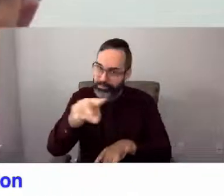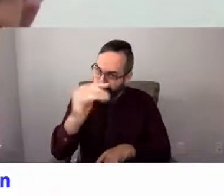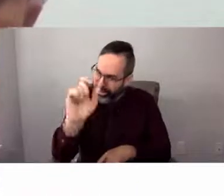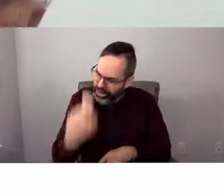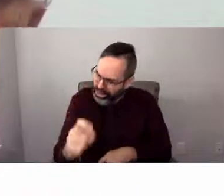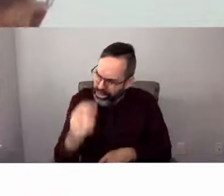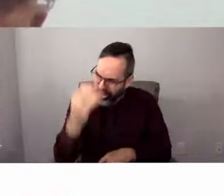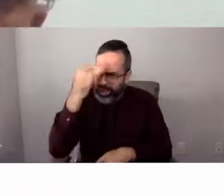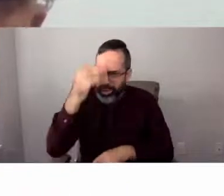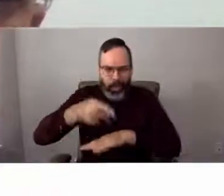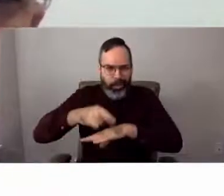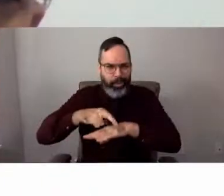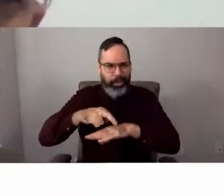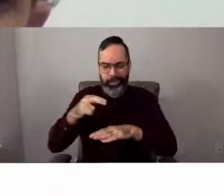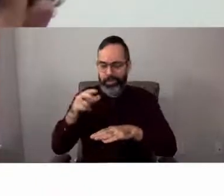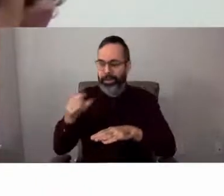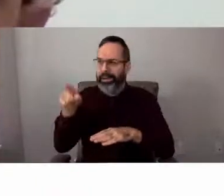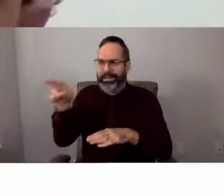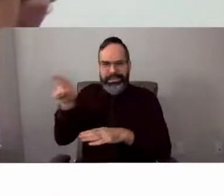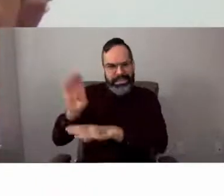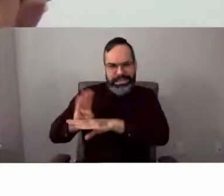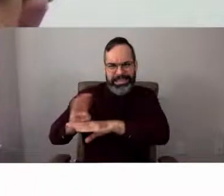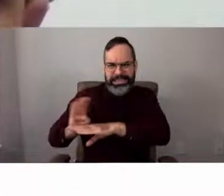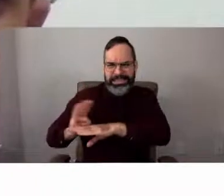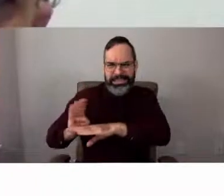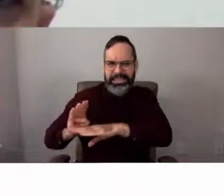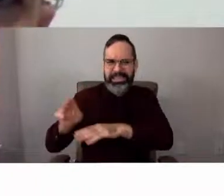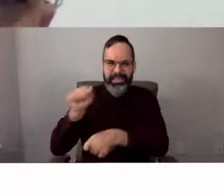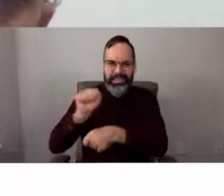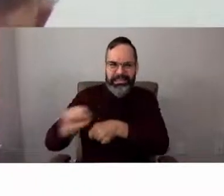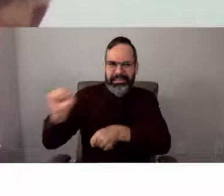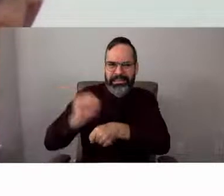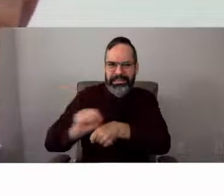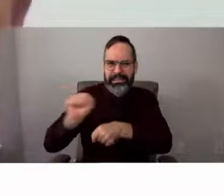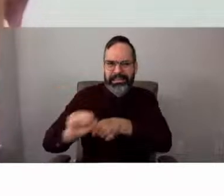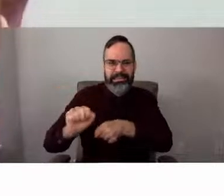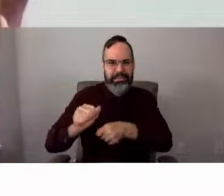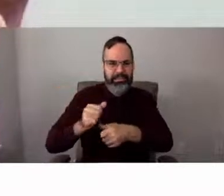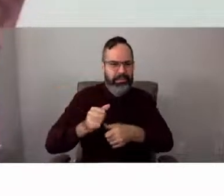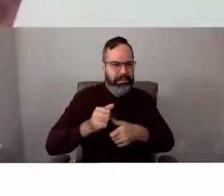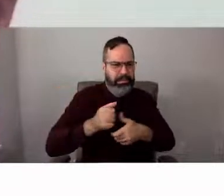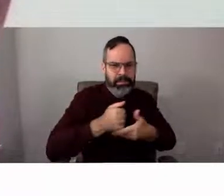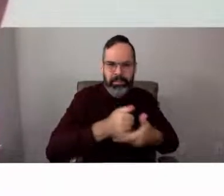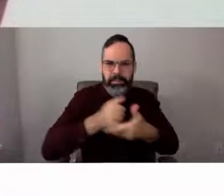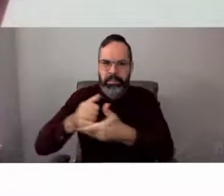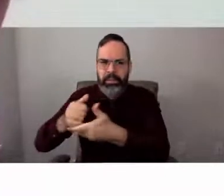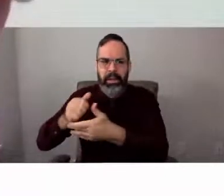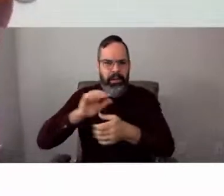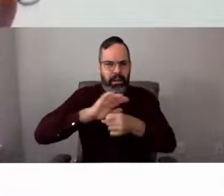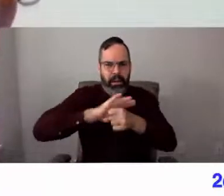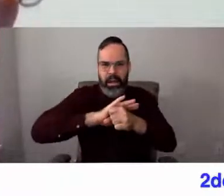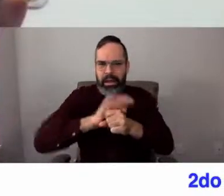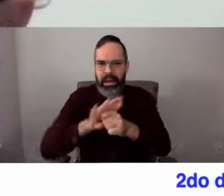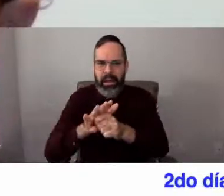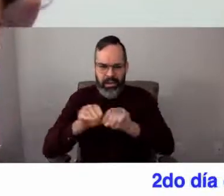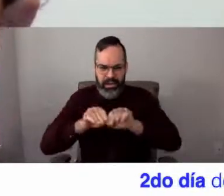been extremely busy and has had a tremendous impact on the management of the COVID-19 epidemic,